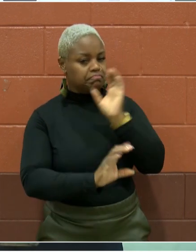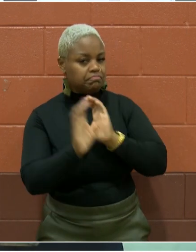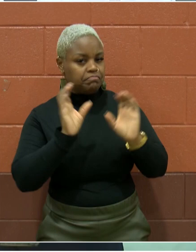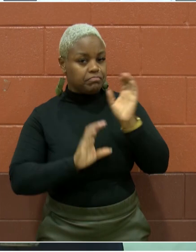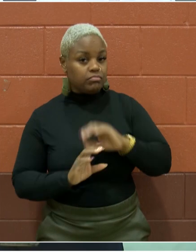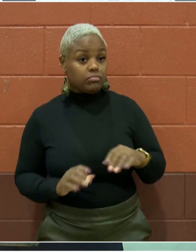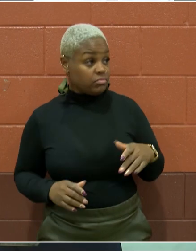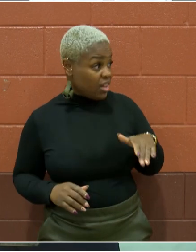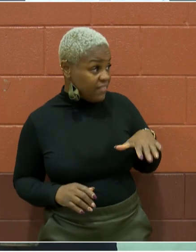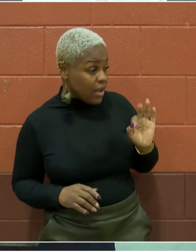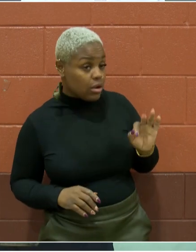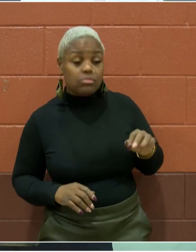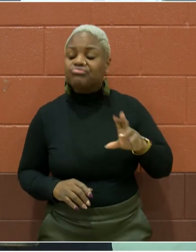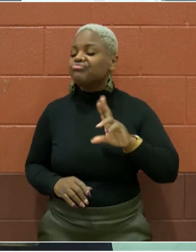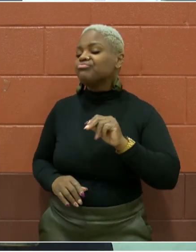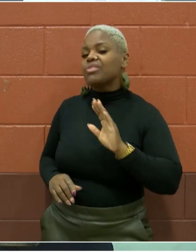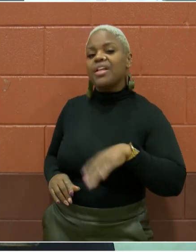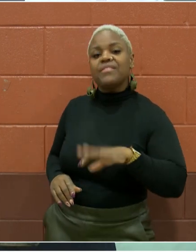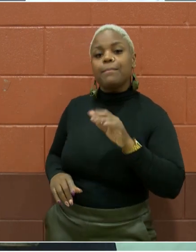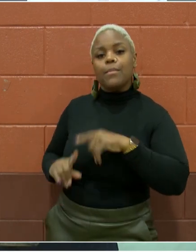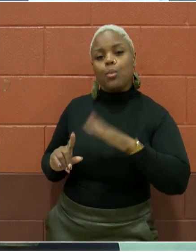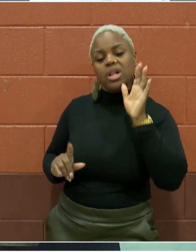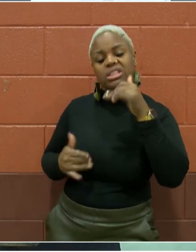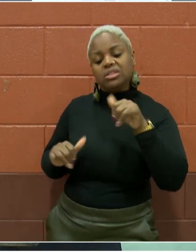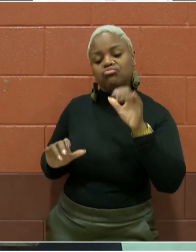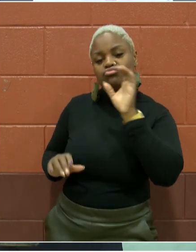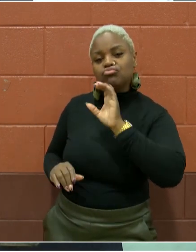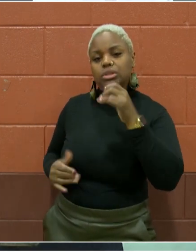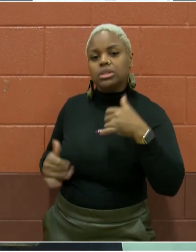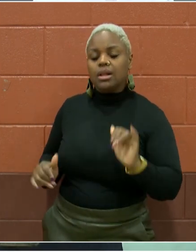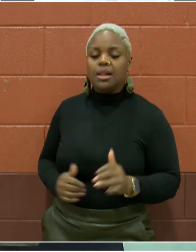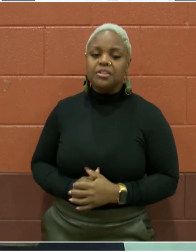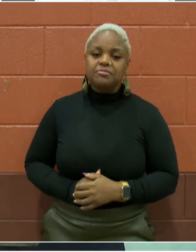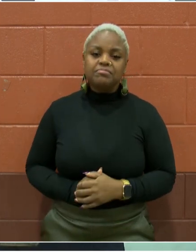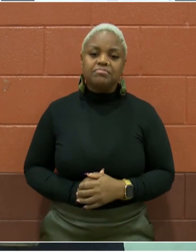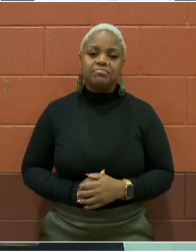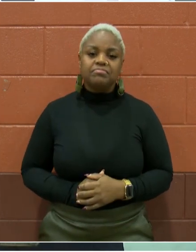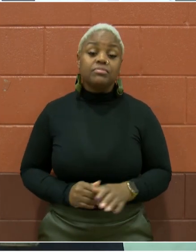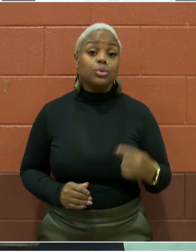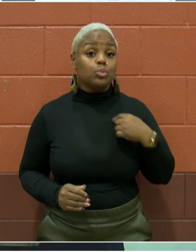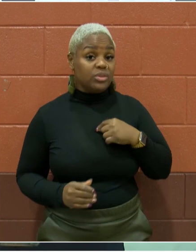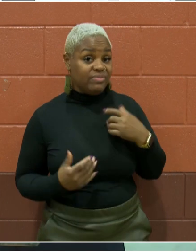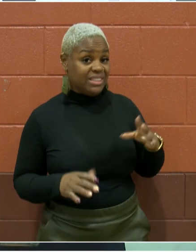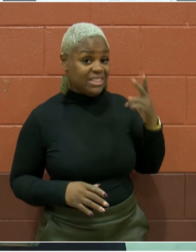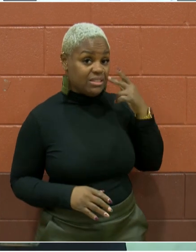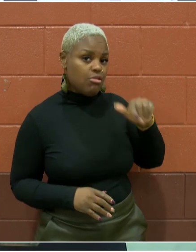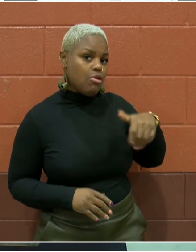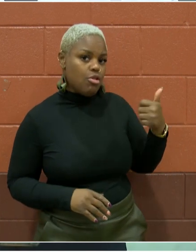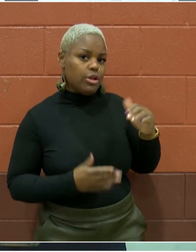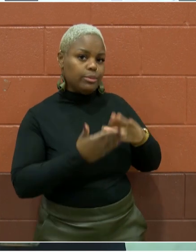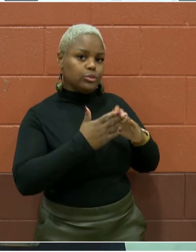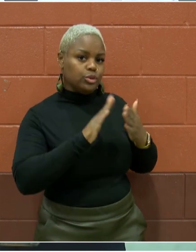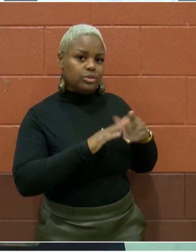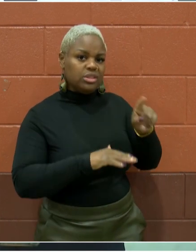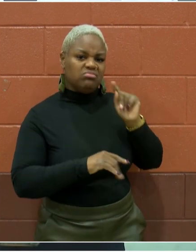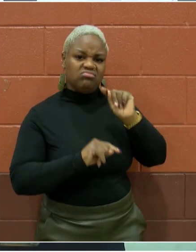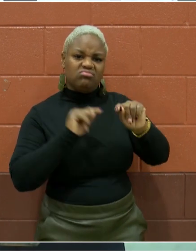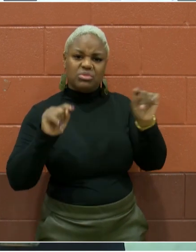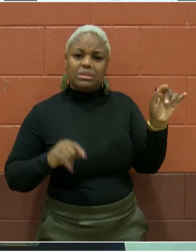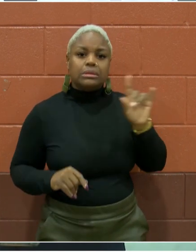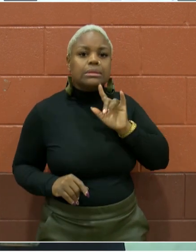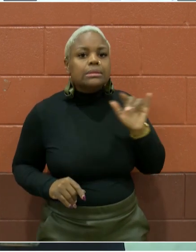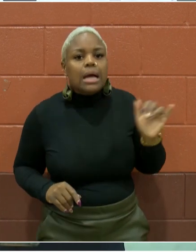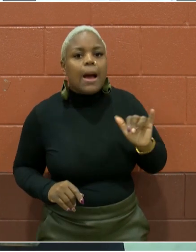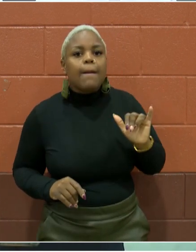that particular. So we've been reporting other cities have been dealing with these flash robberies, you know, at a very large level, and it looks like